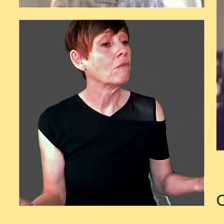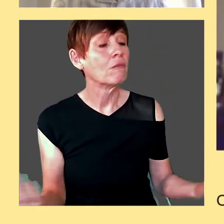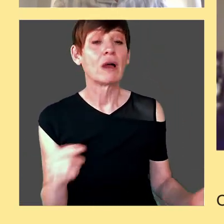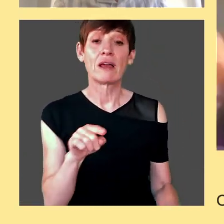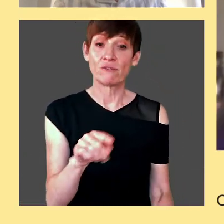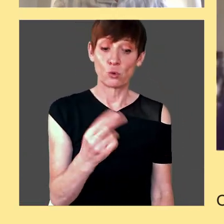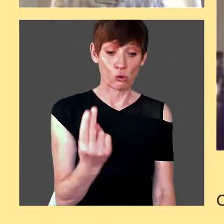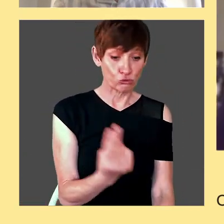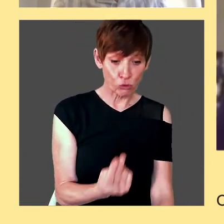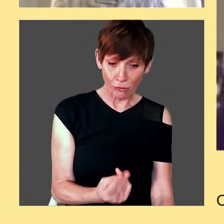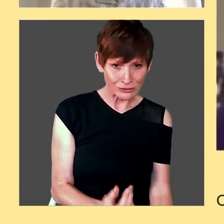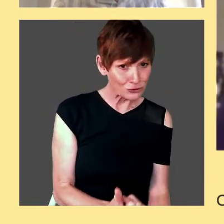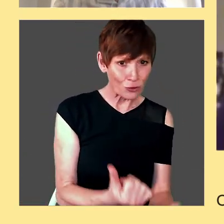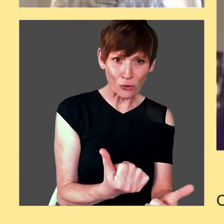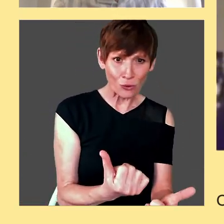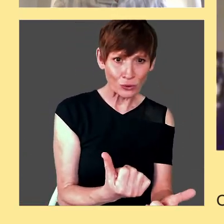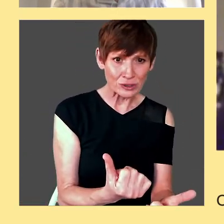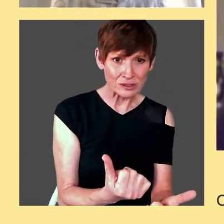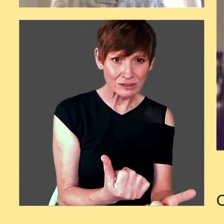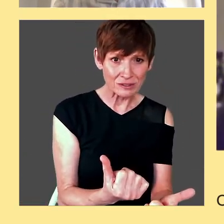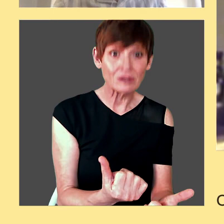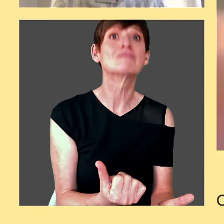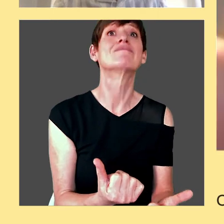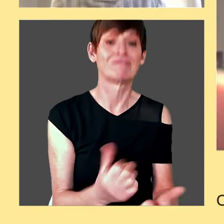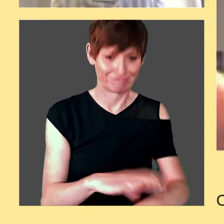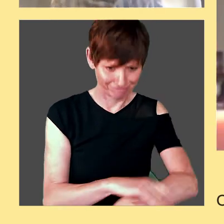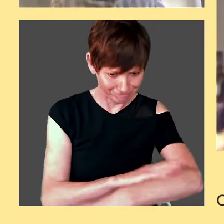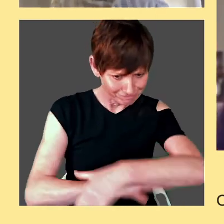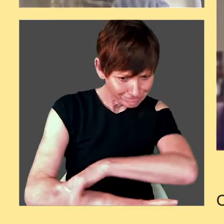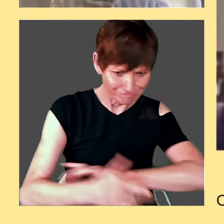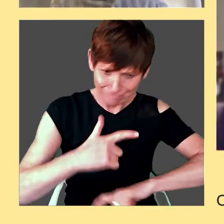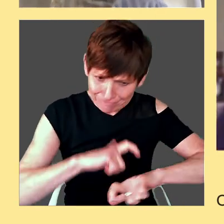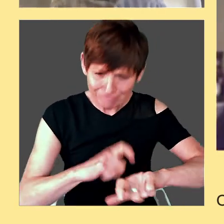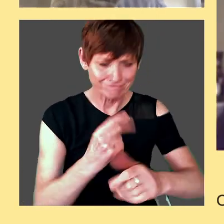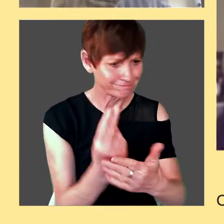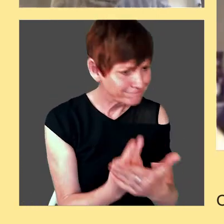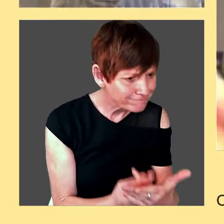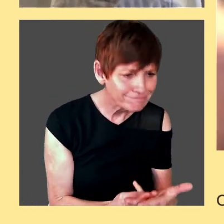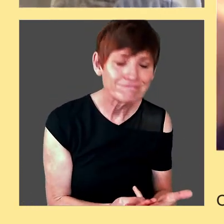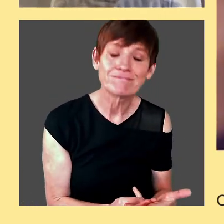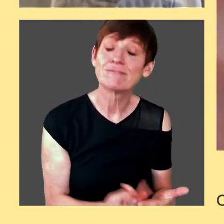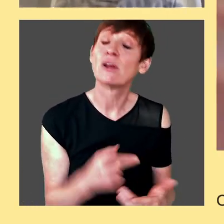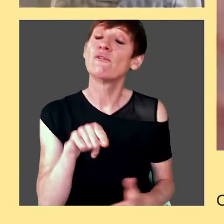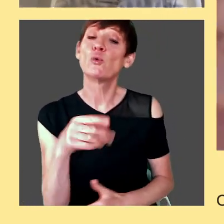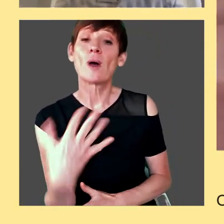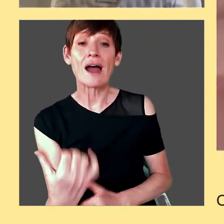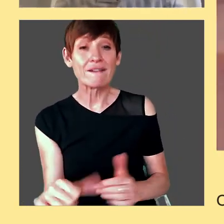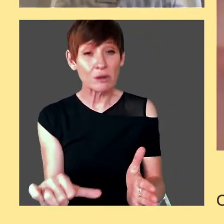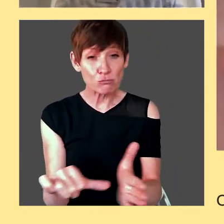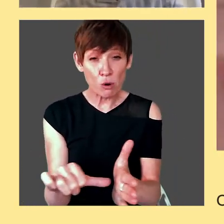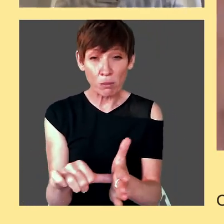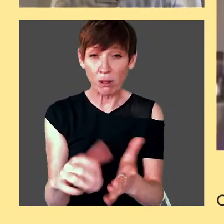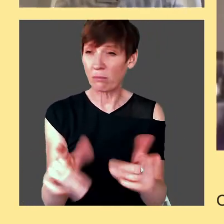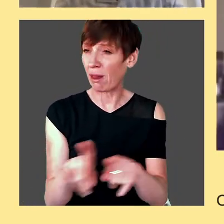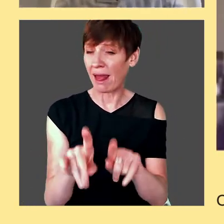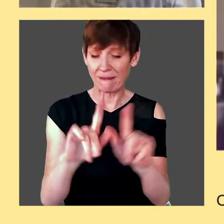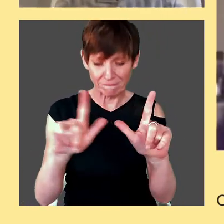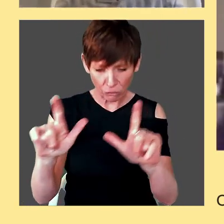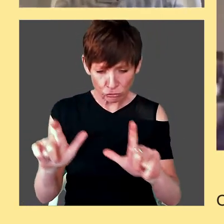good, start drawing. If you have got a problem to take a photo of your